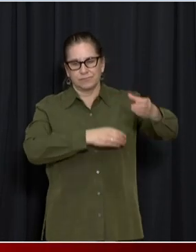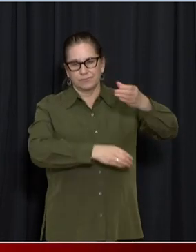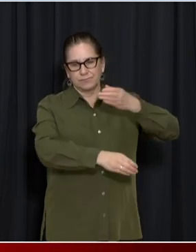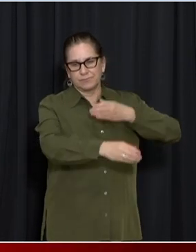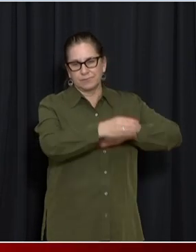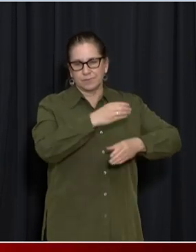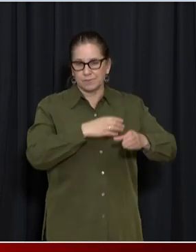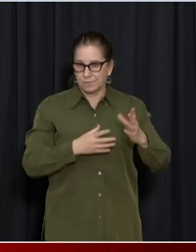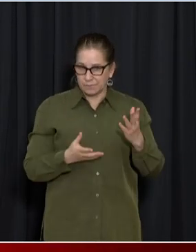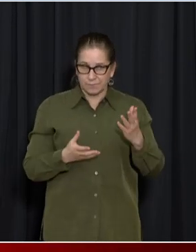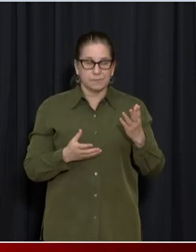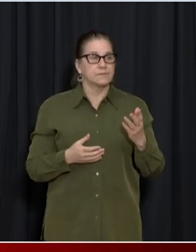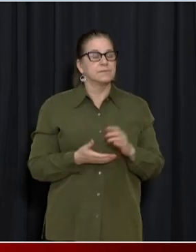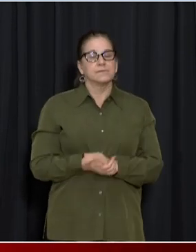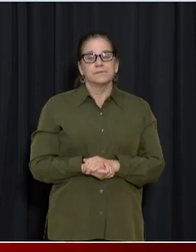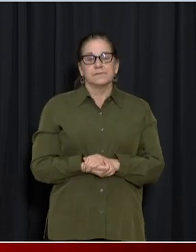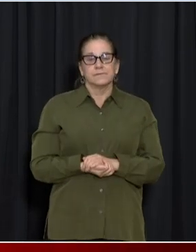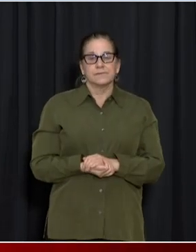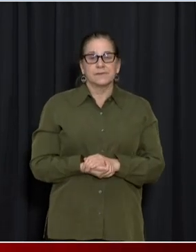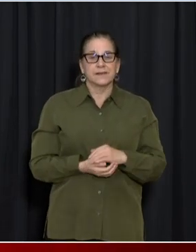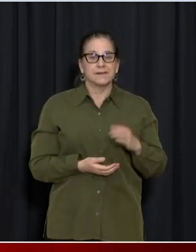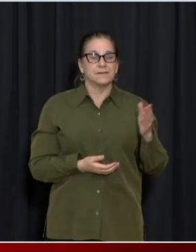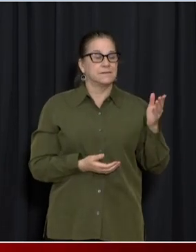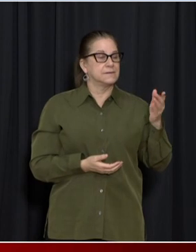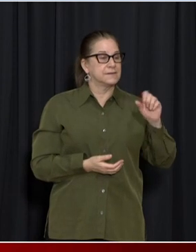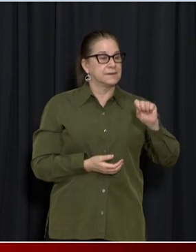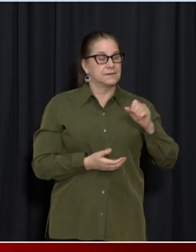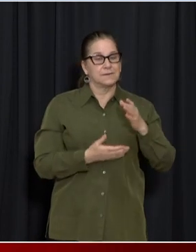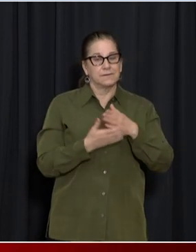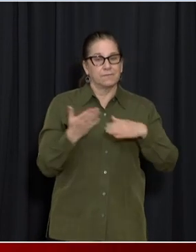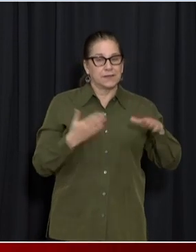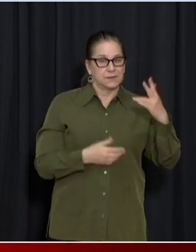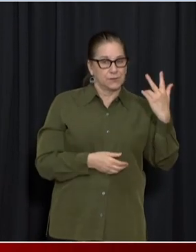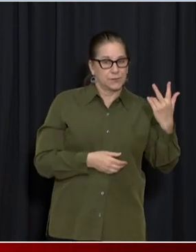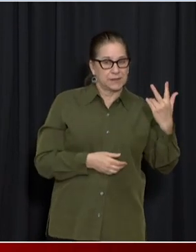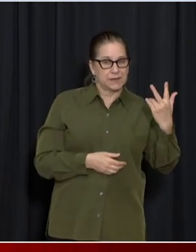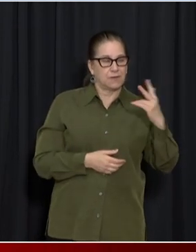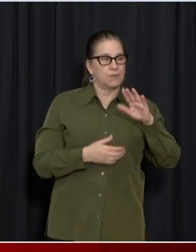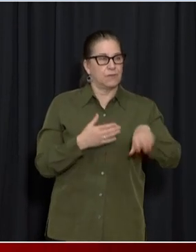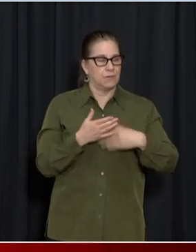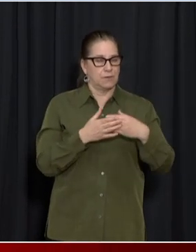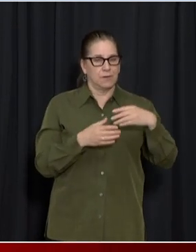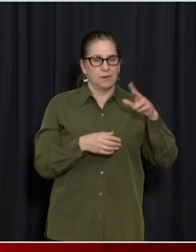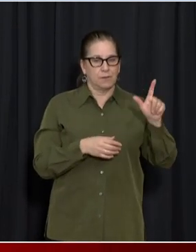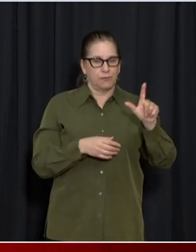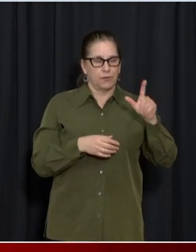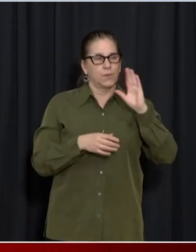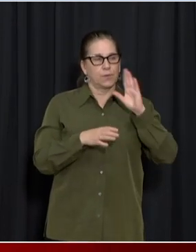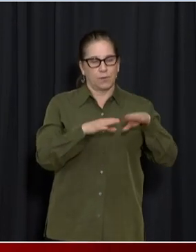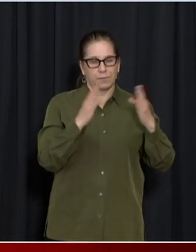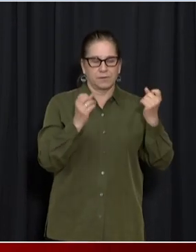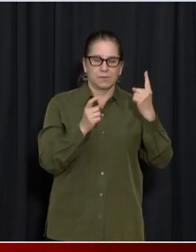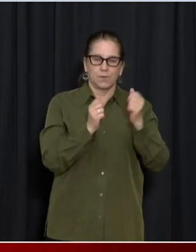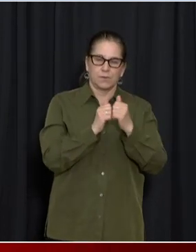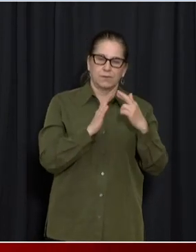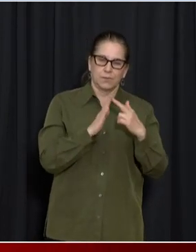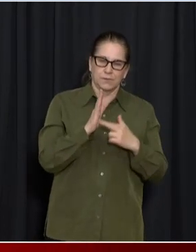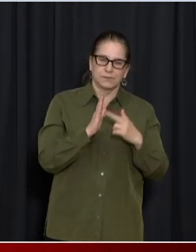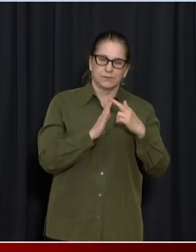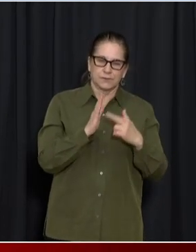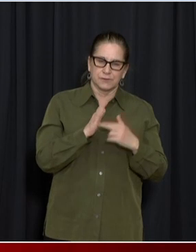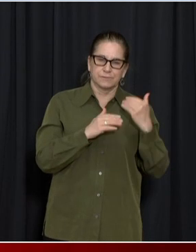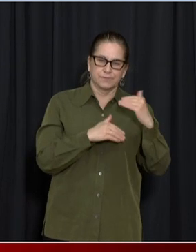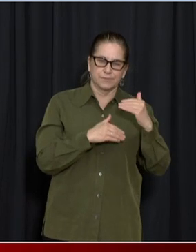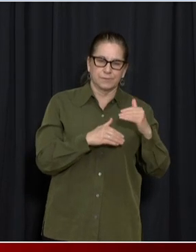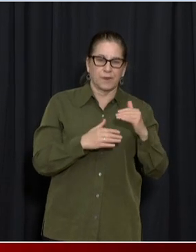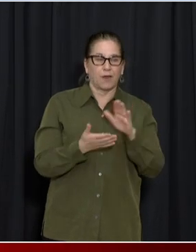all libraries and child care facilities open with restrictions. Finally, it is recommended that colleges and universities submit their plans to